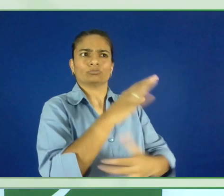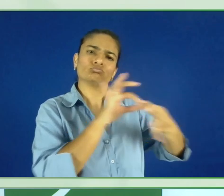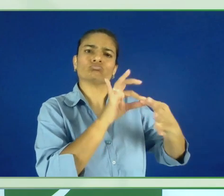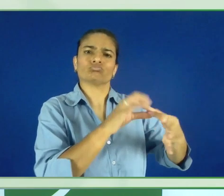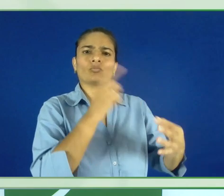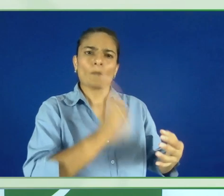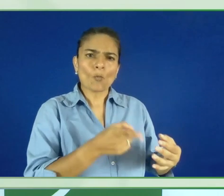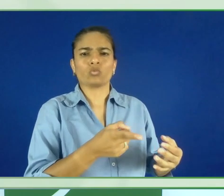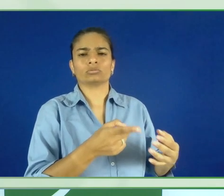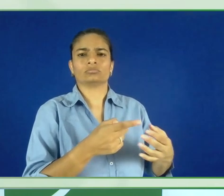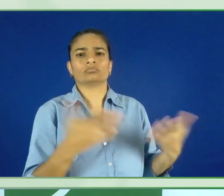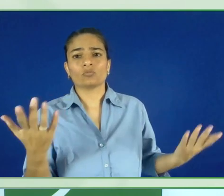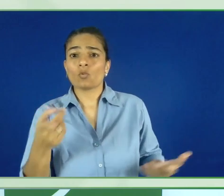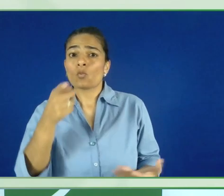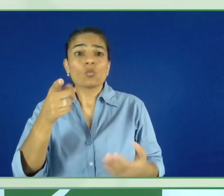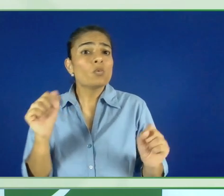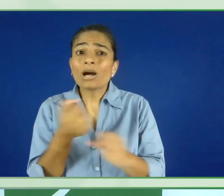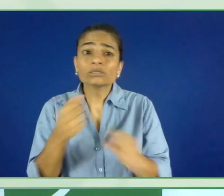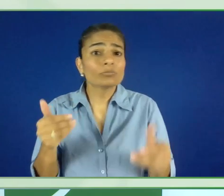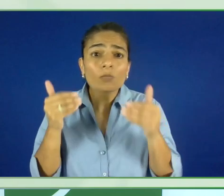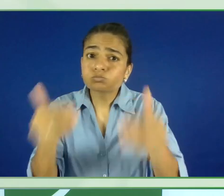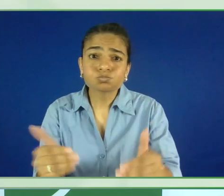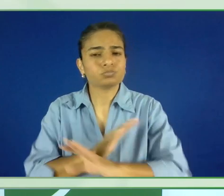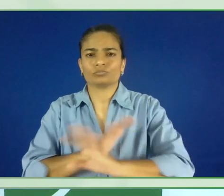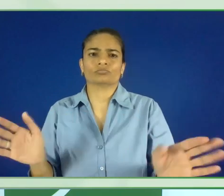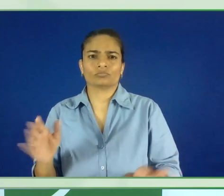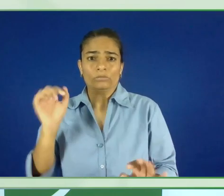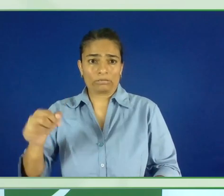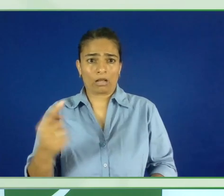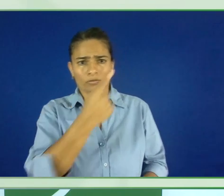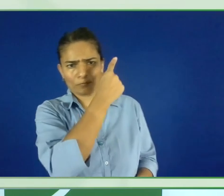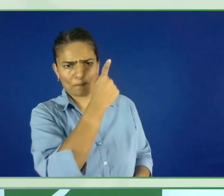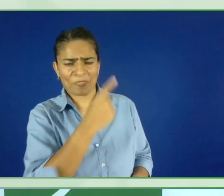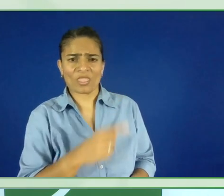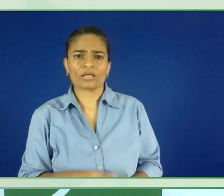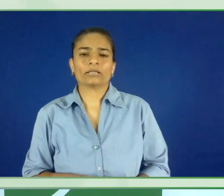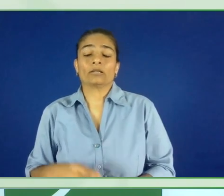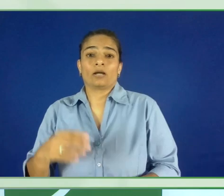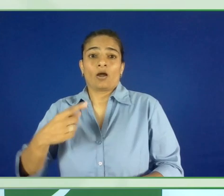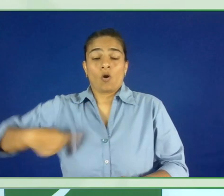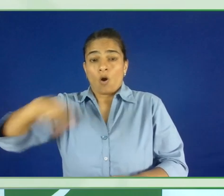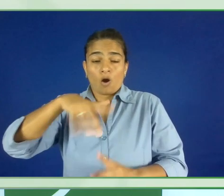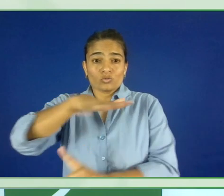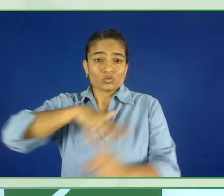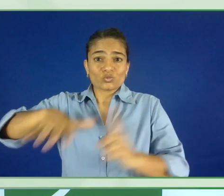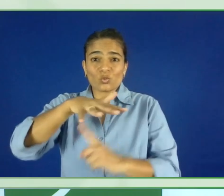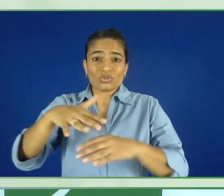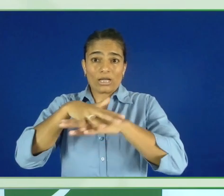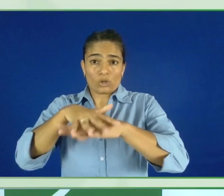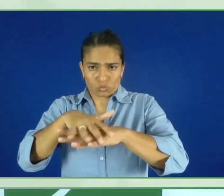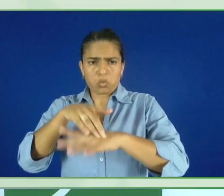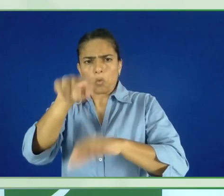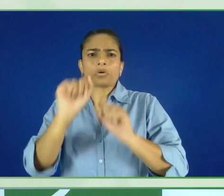on the loop, we have our social networks, which you can follow us in Instagram or in Facebook. We do not have LinkedIn,